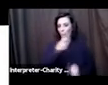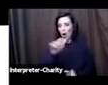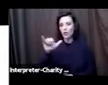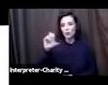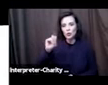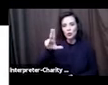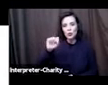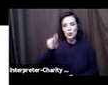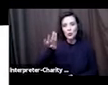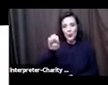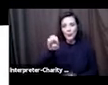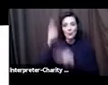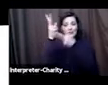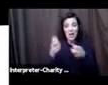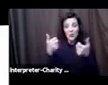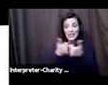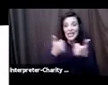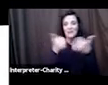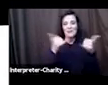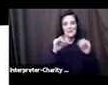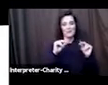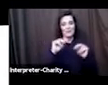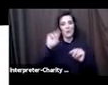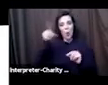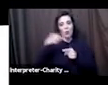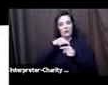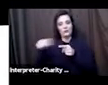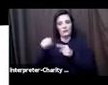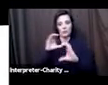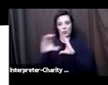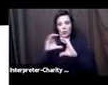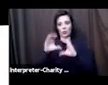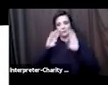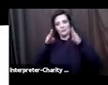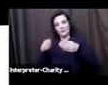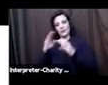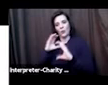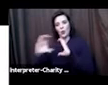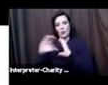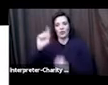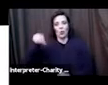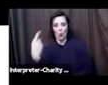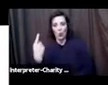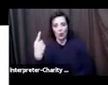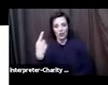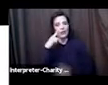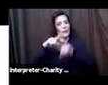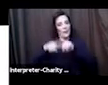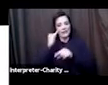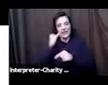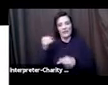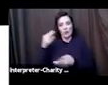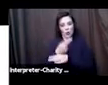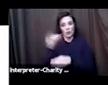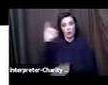things like that. And it's supposed to be for communication only. So dedicated for communication. I want to also mention